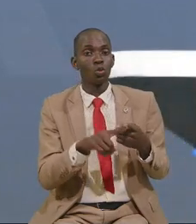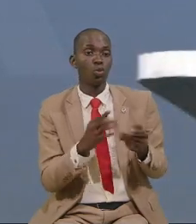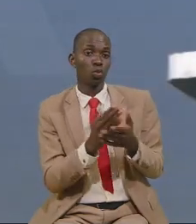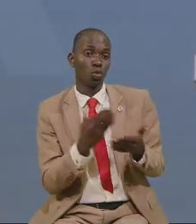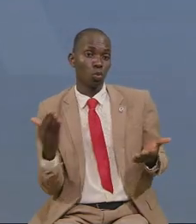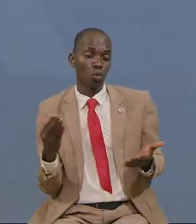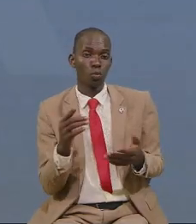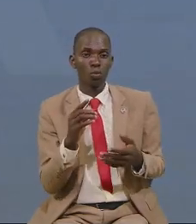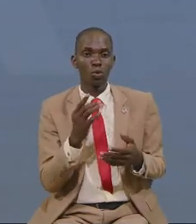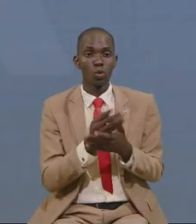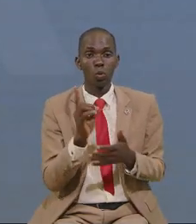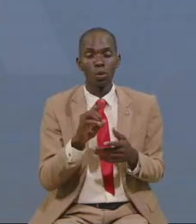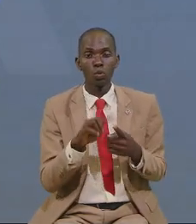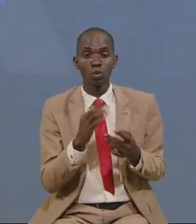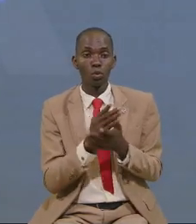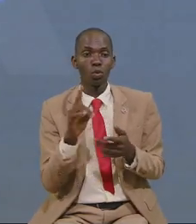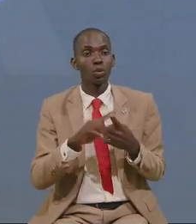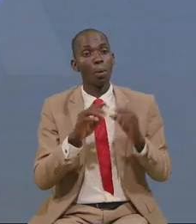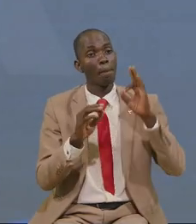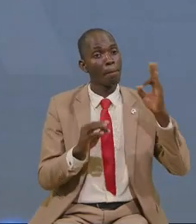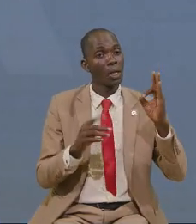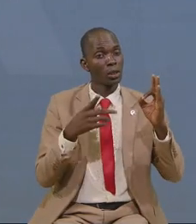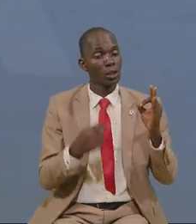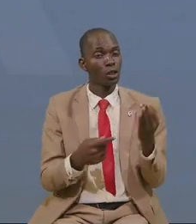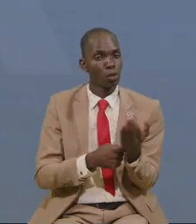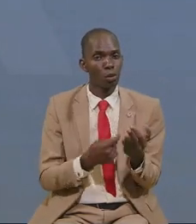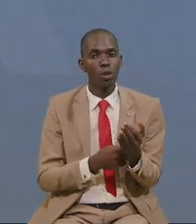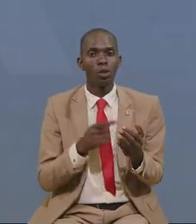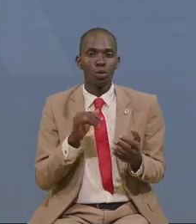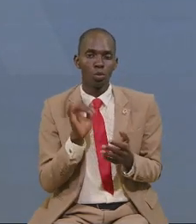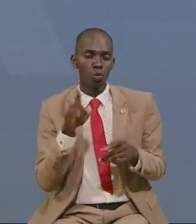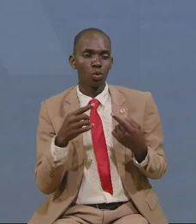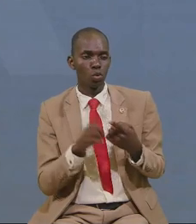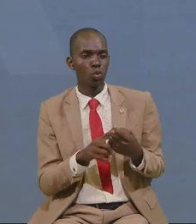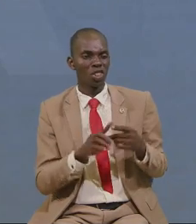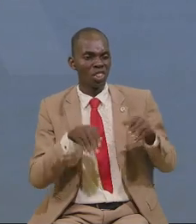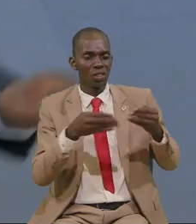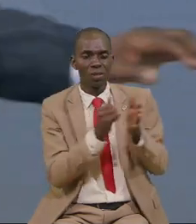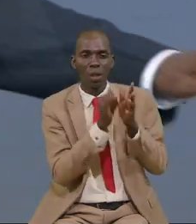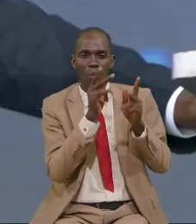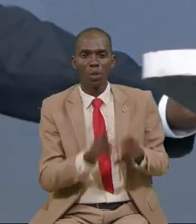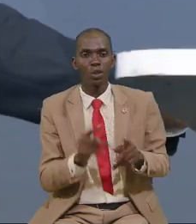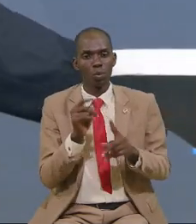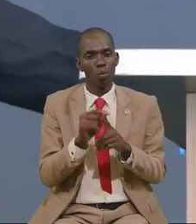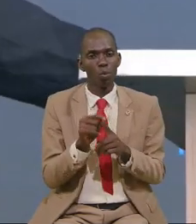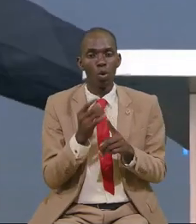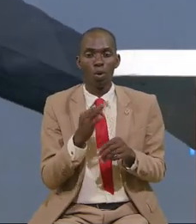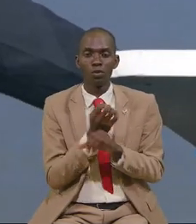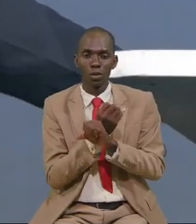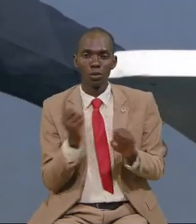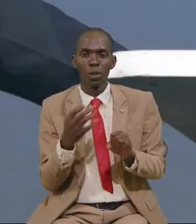something, you're going to preach the gospel to him, you're going to give him the gospel of salvation. You look